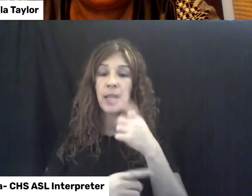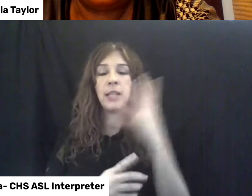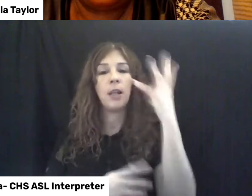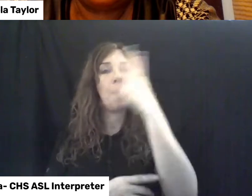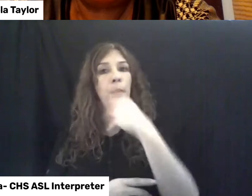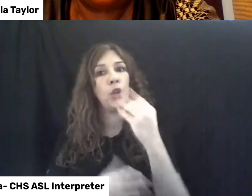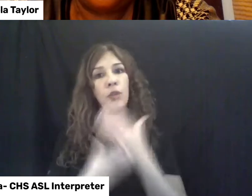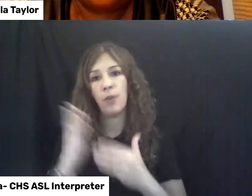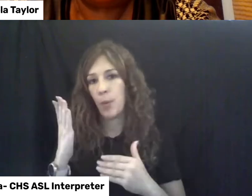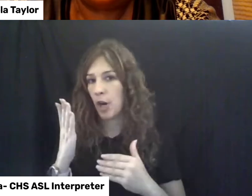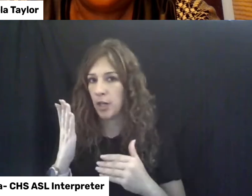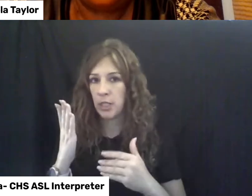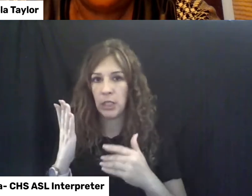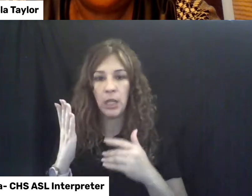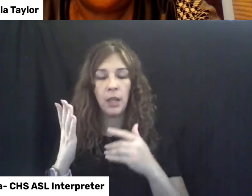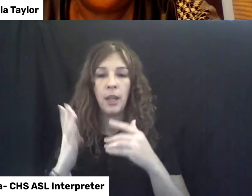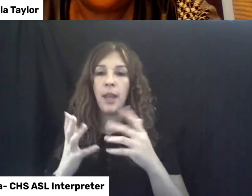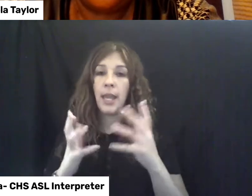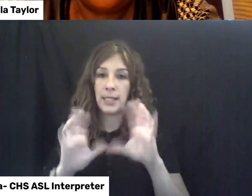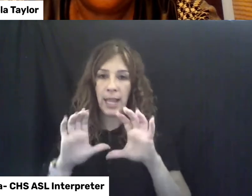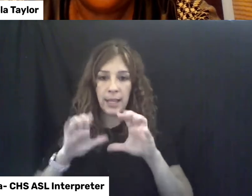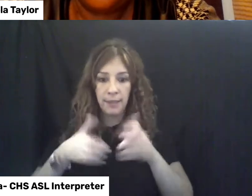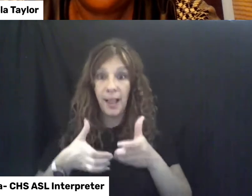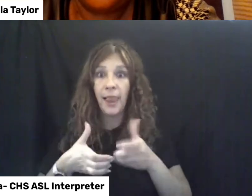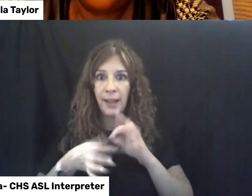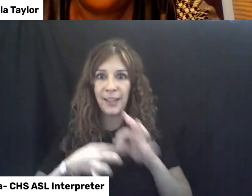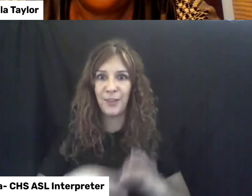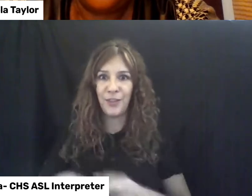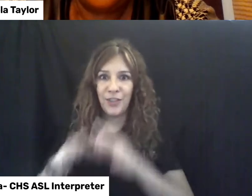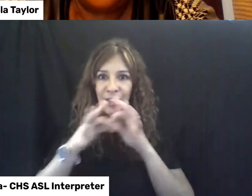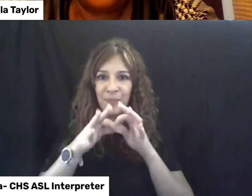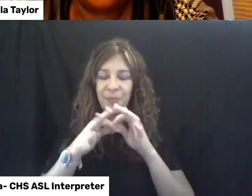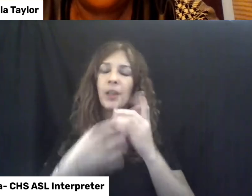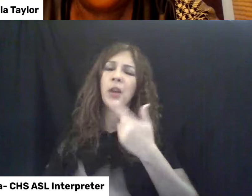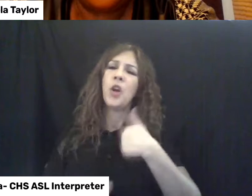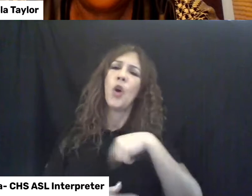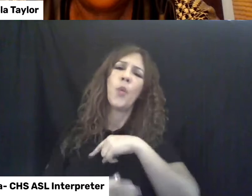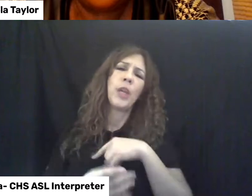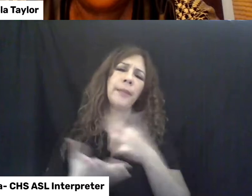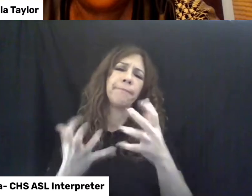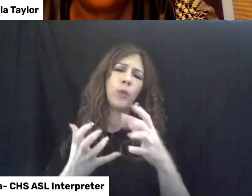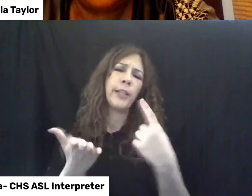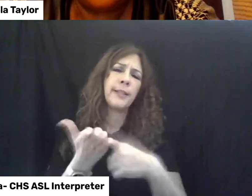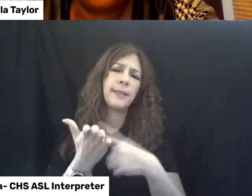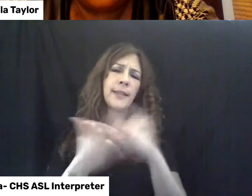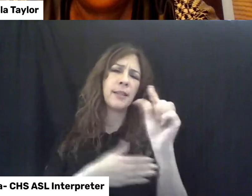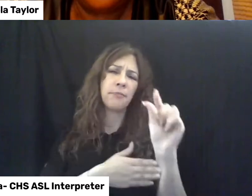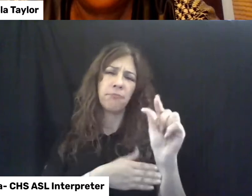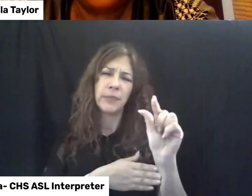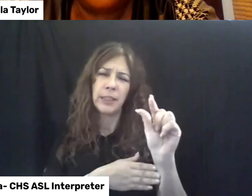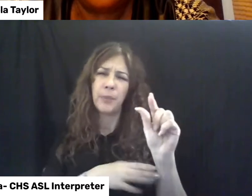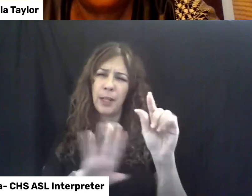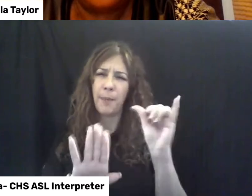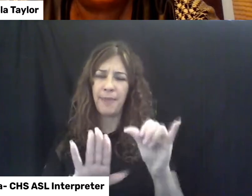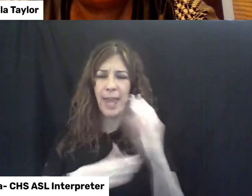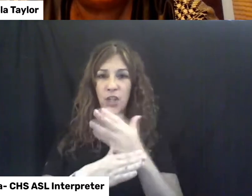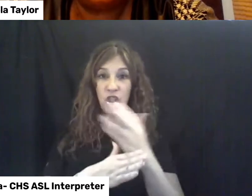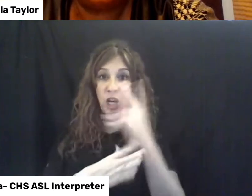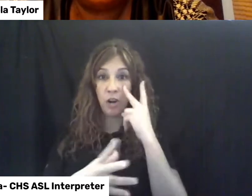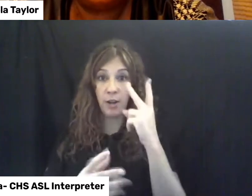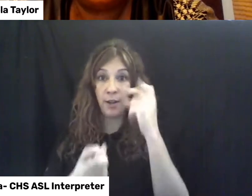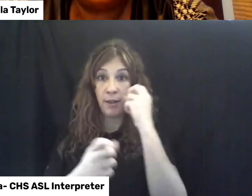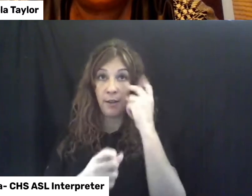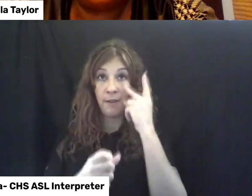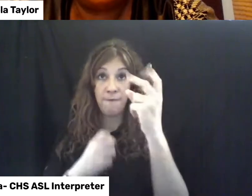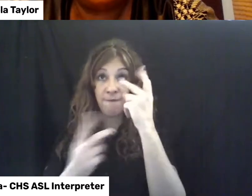I think, about the collective. And so we wanted to talk a little bit about that shared vision. And so